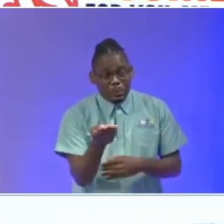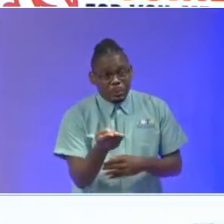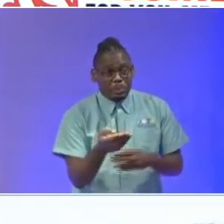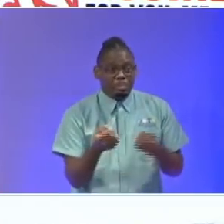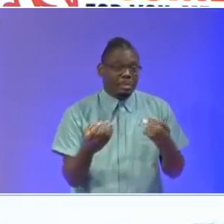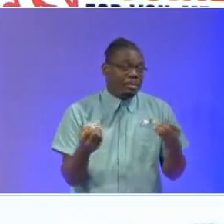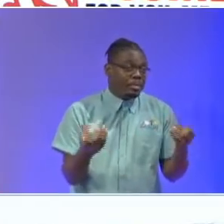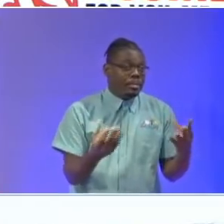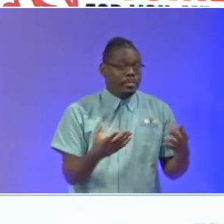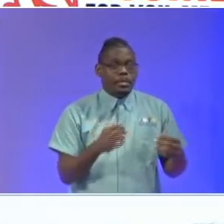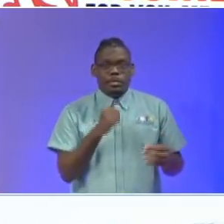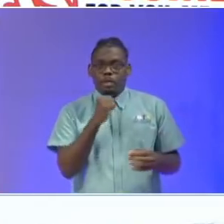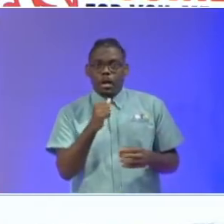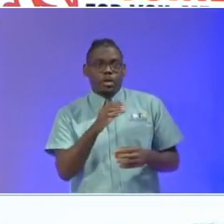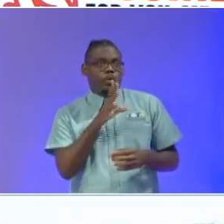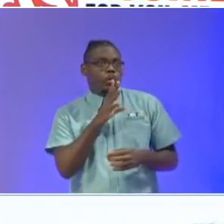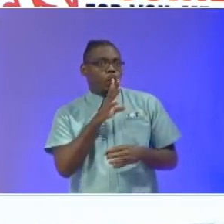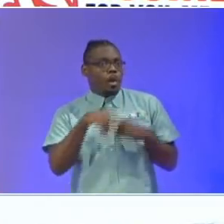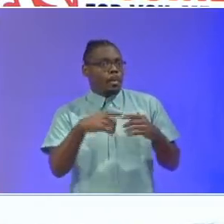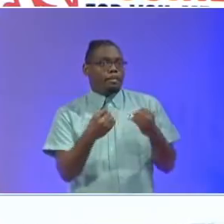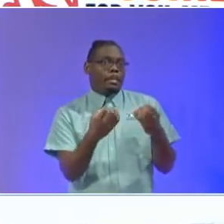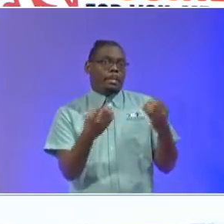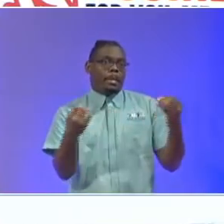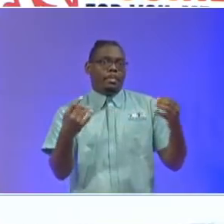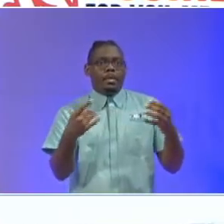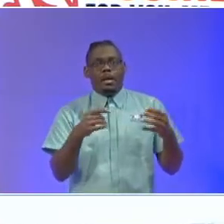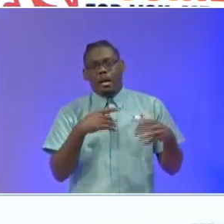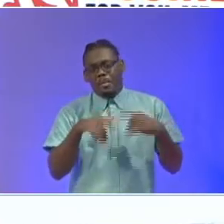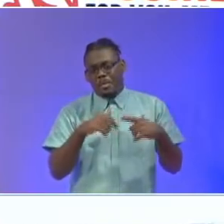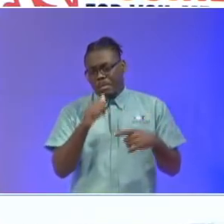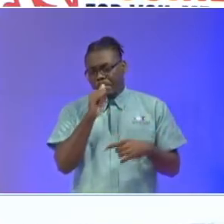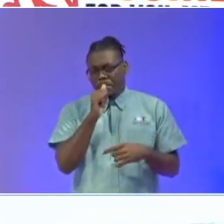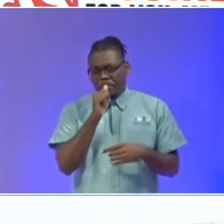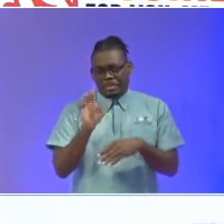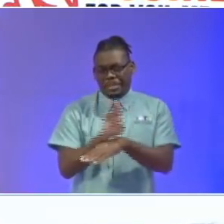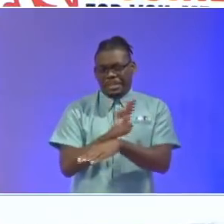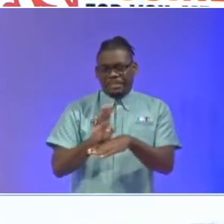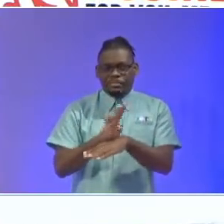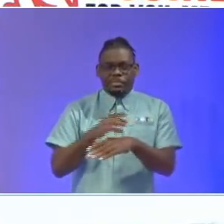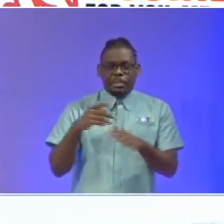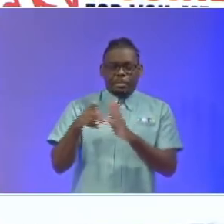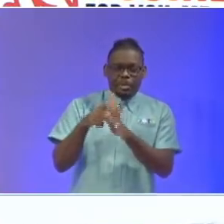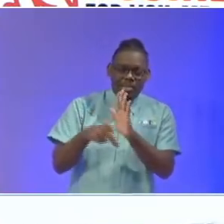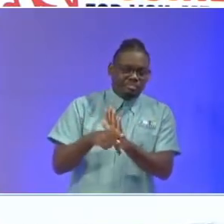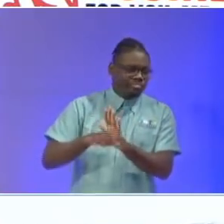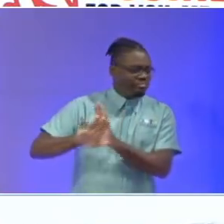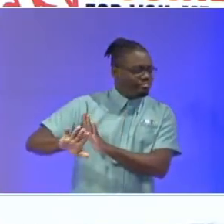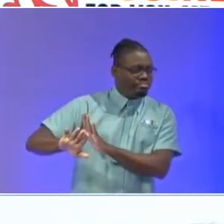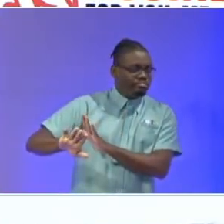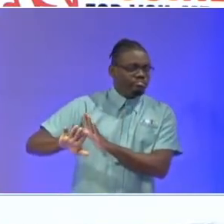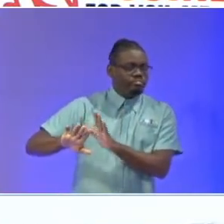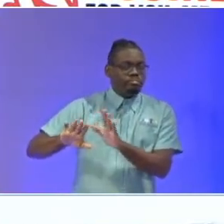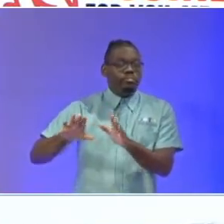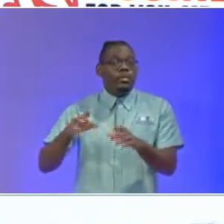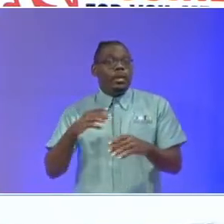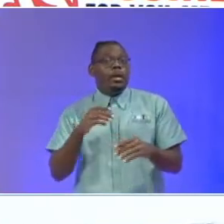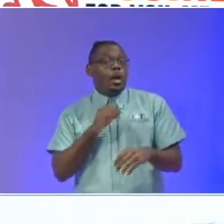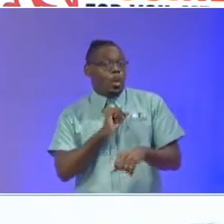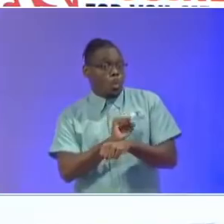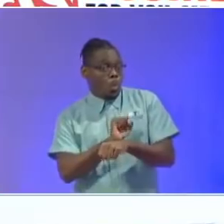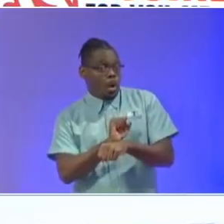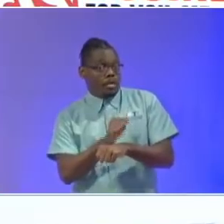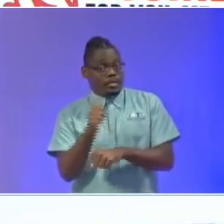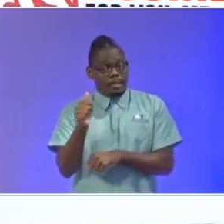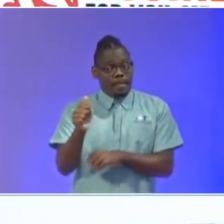of the private sector and their policies. That's for them. So that's a private sector issue. But